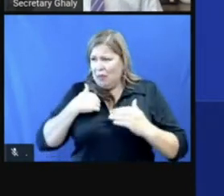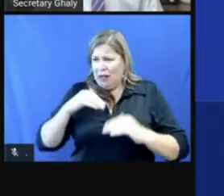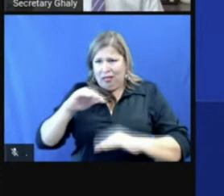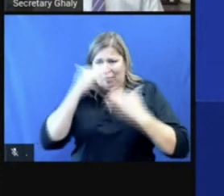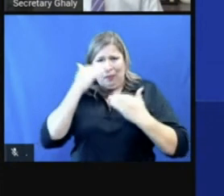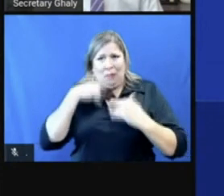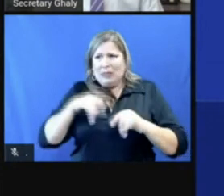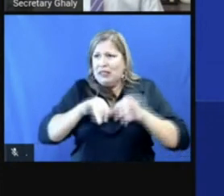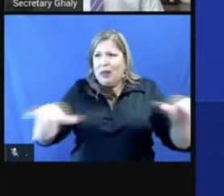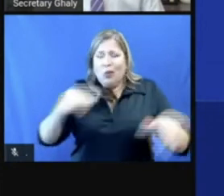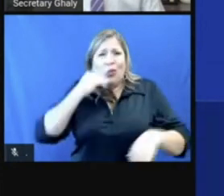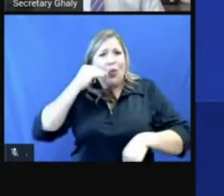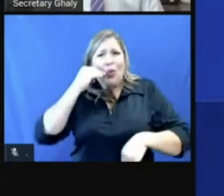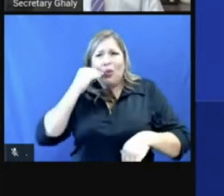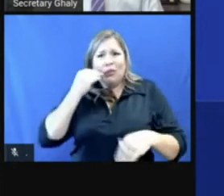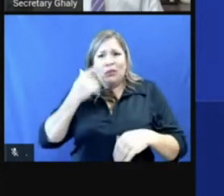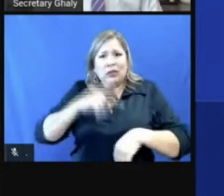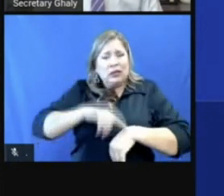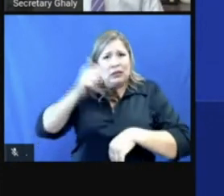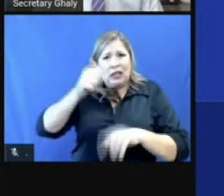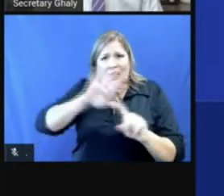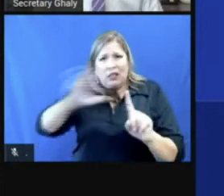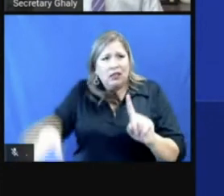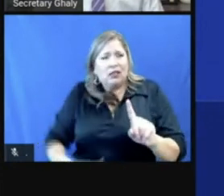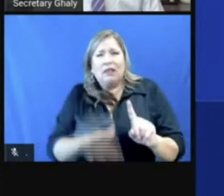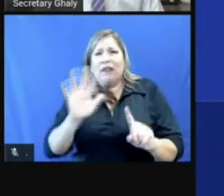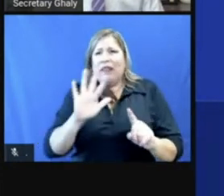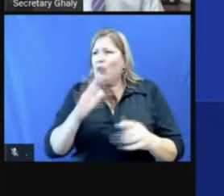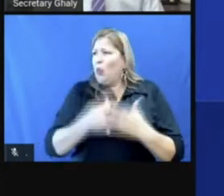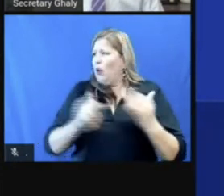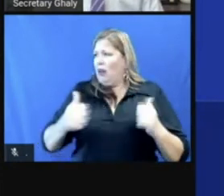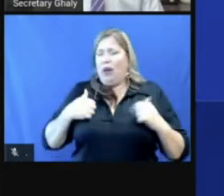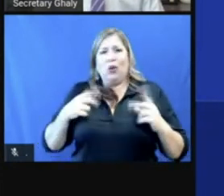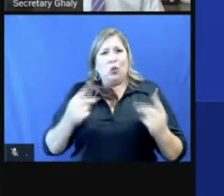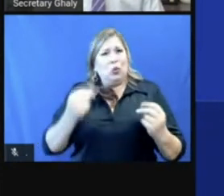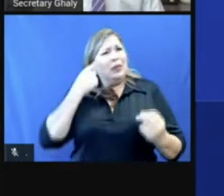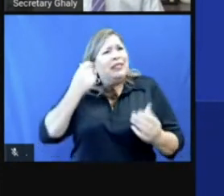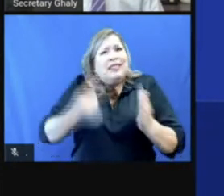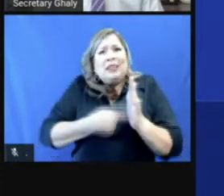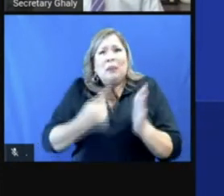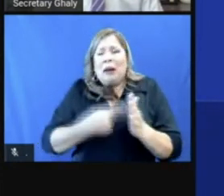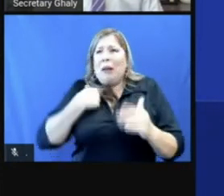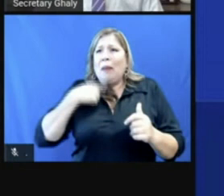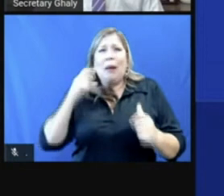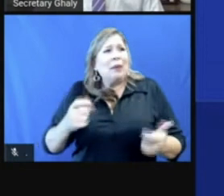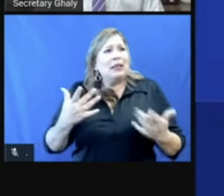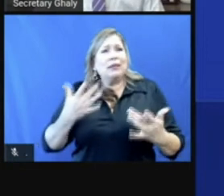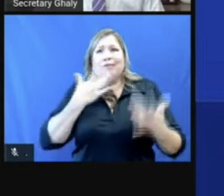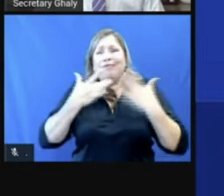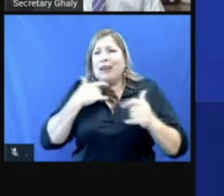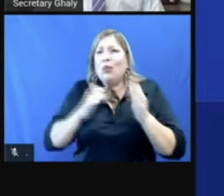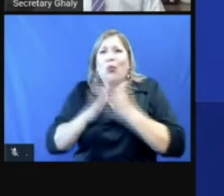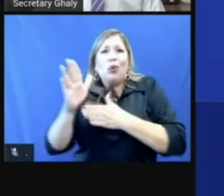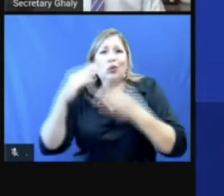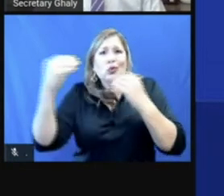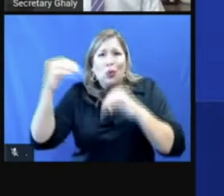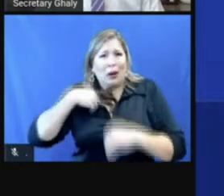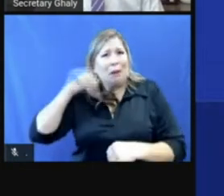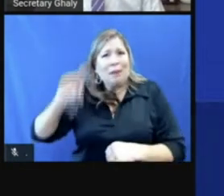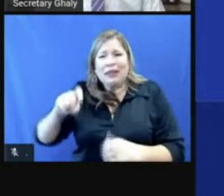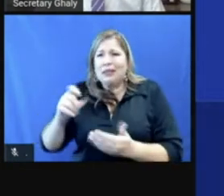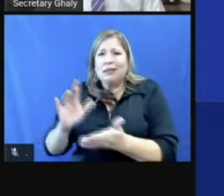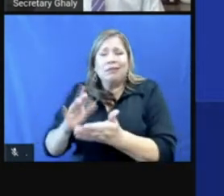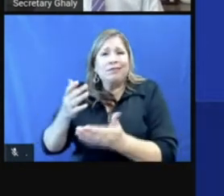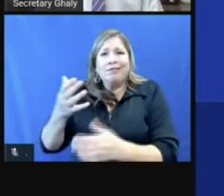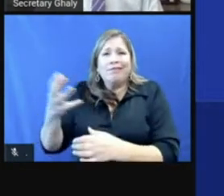about my own life and often the need with 4 young kids to make a late grocery store run to make sure we're stocked for